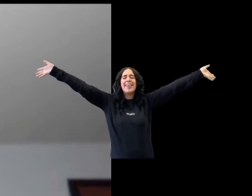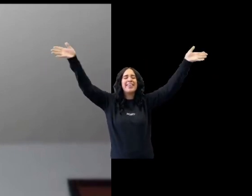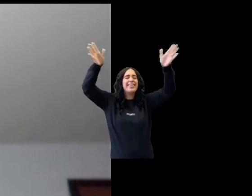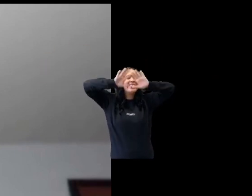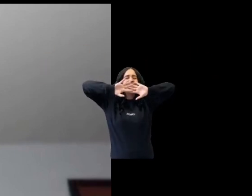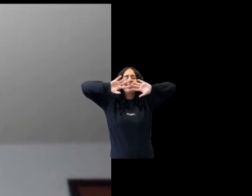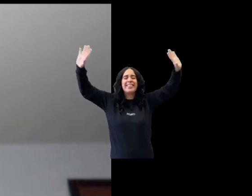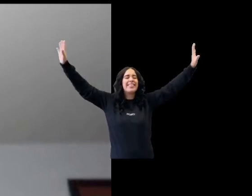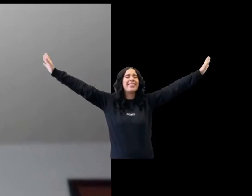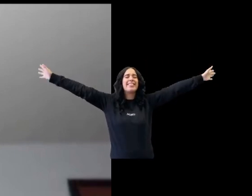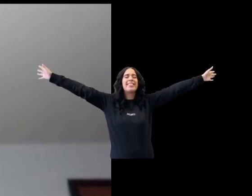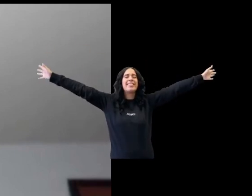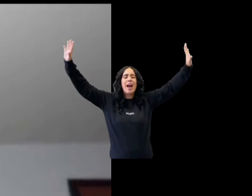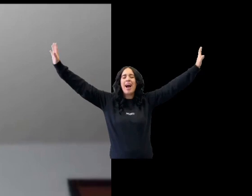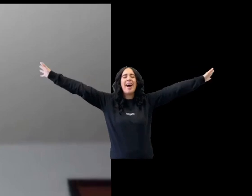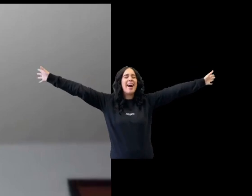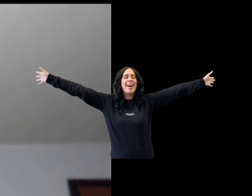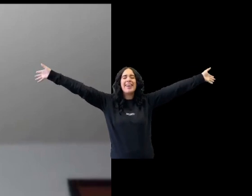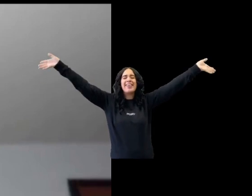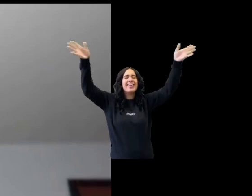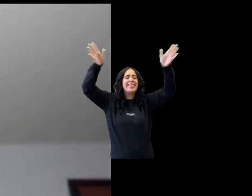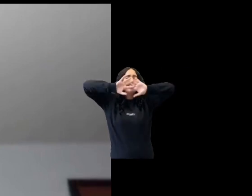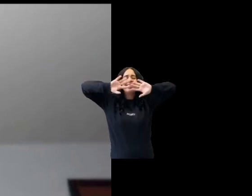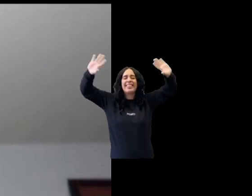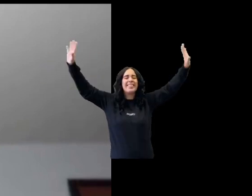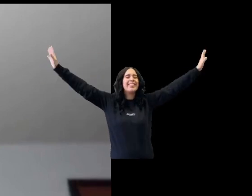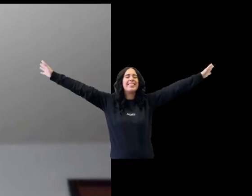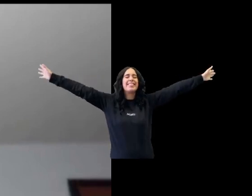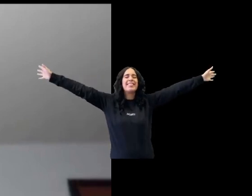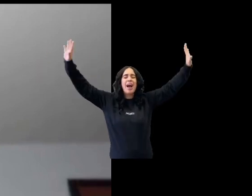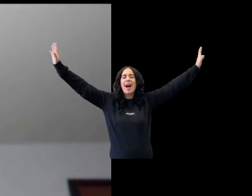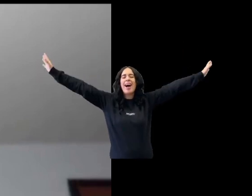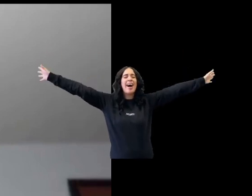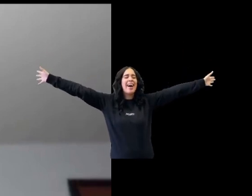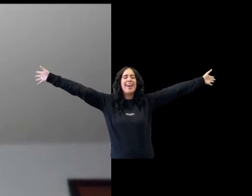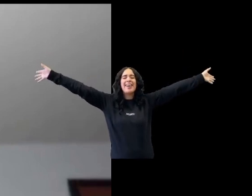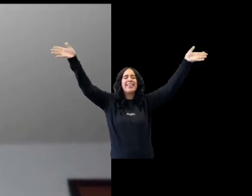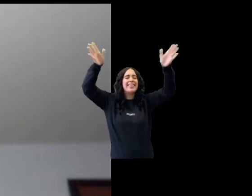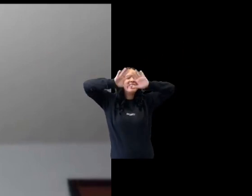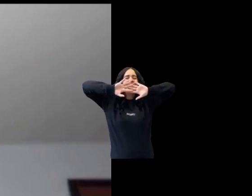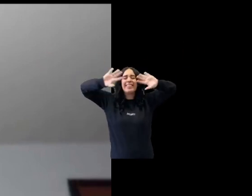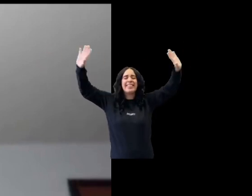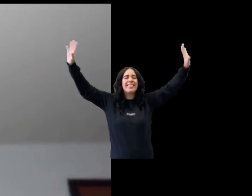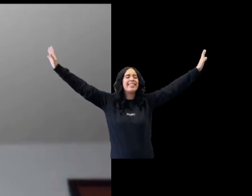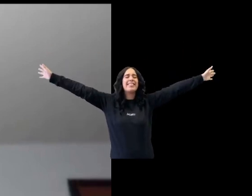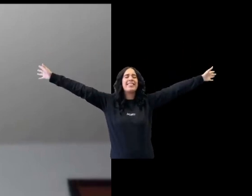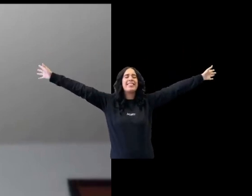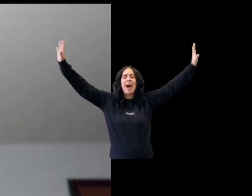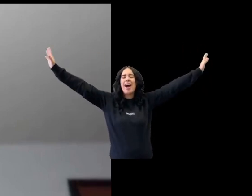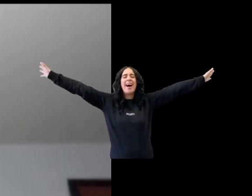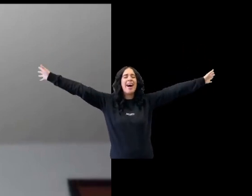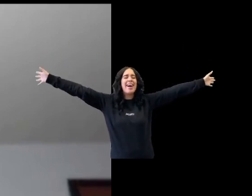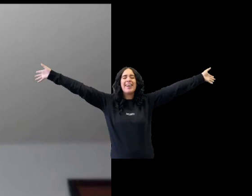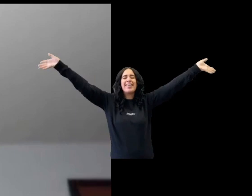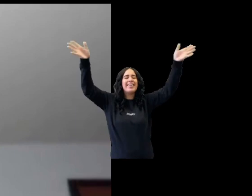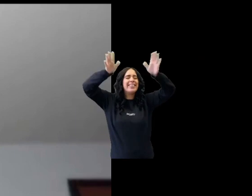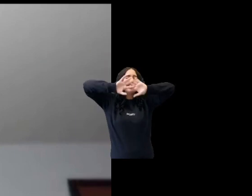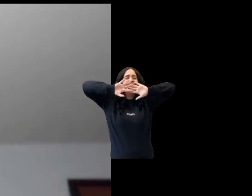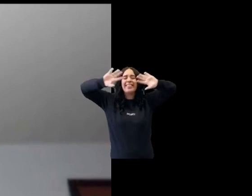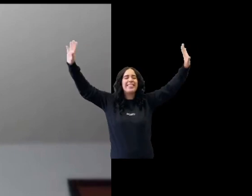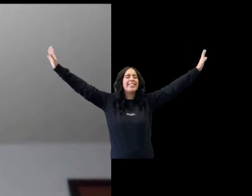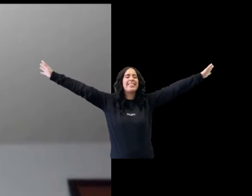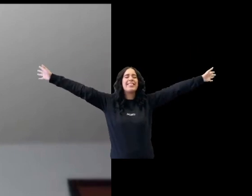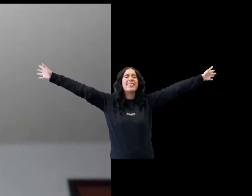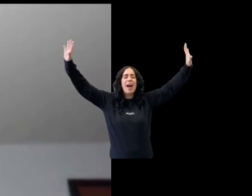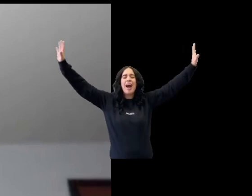Legendary still don't, not baby, Legendary. Levy Legendary still doesn't have a stroller. But you went to Sephora's,